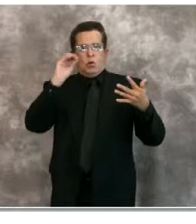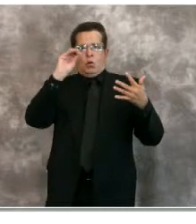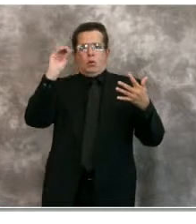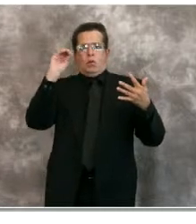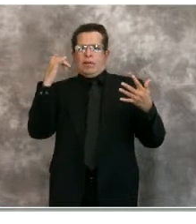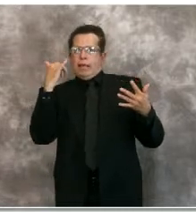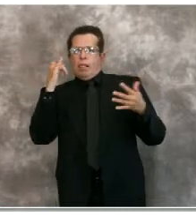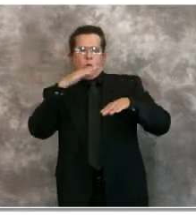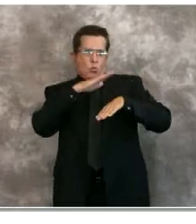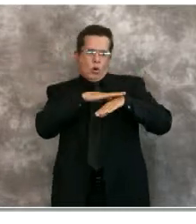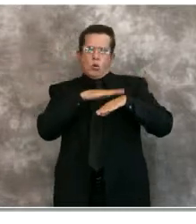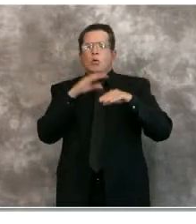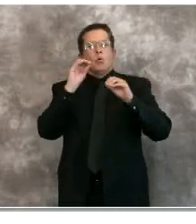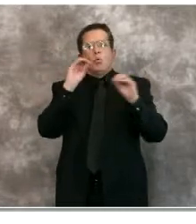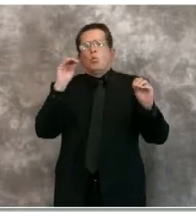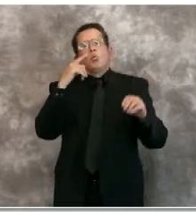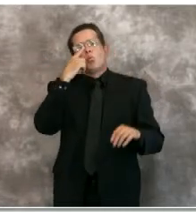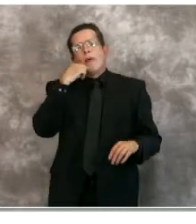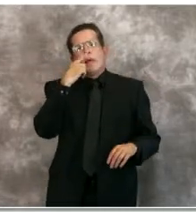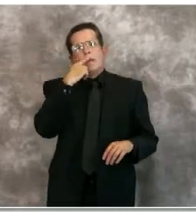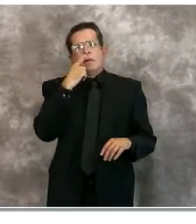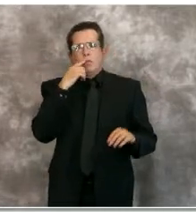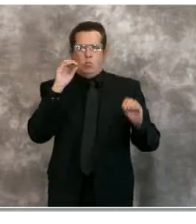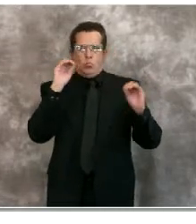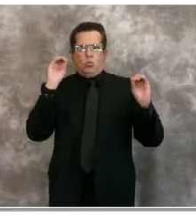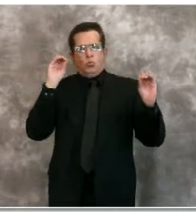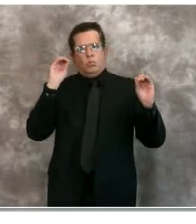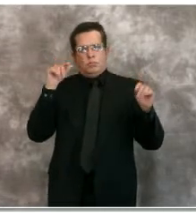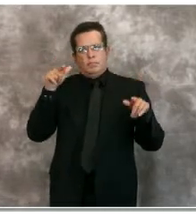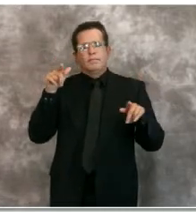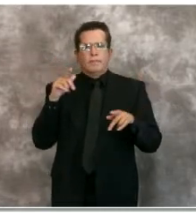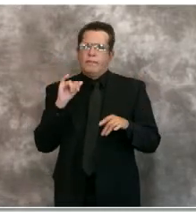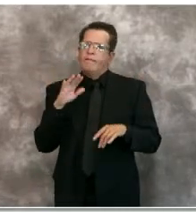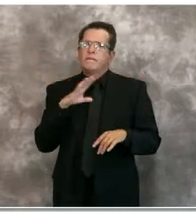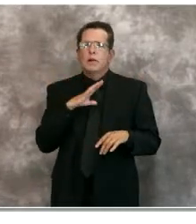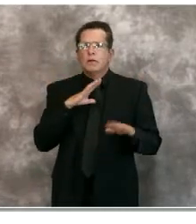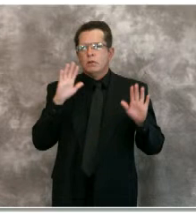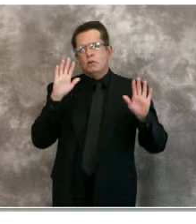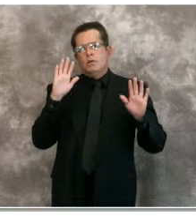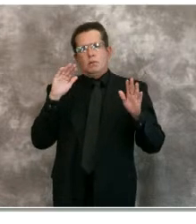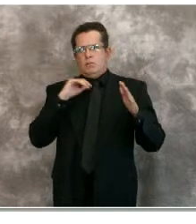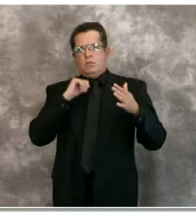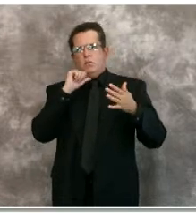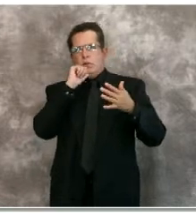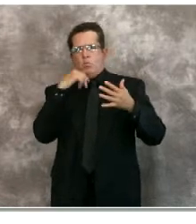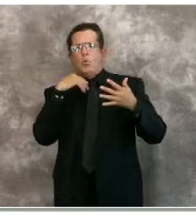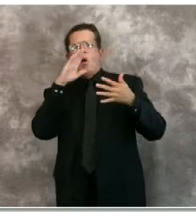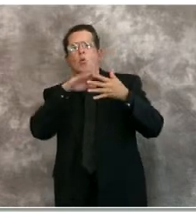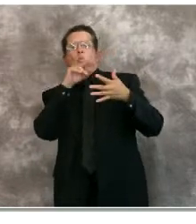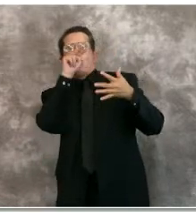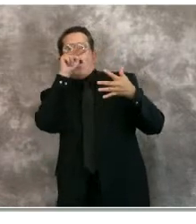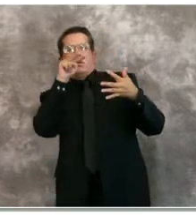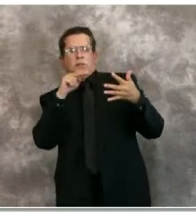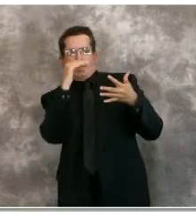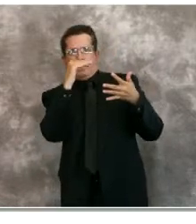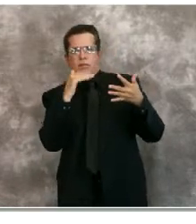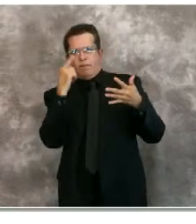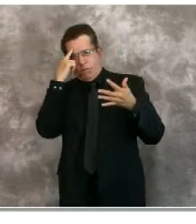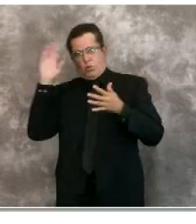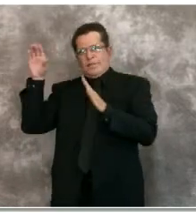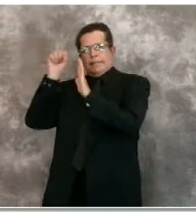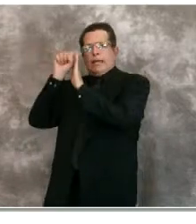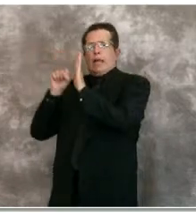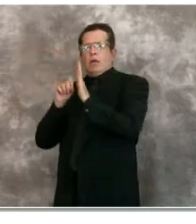yellow or red. So this keeps us out of the watch list that the state has and